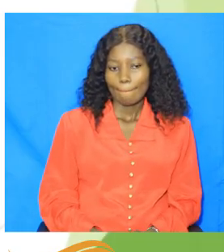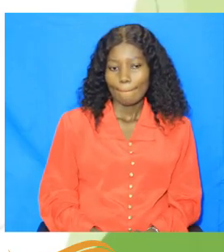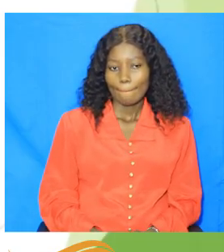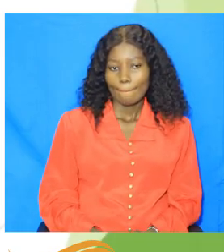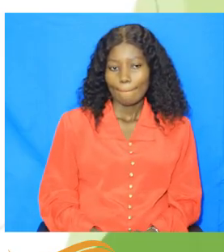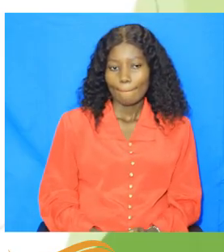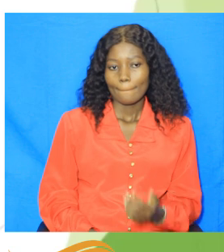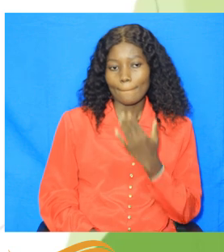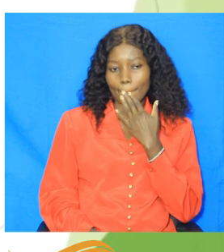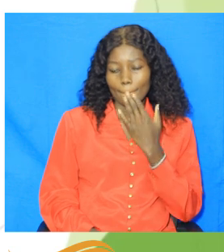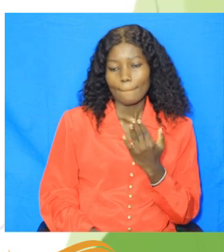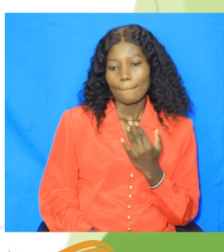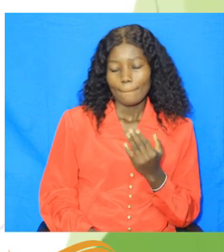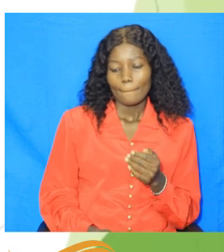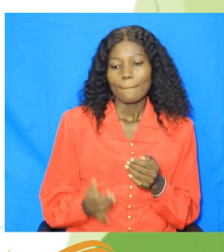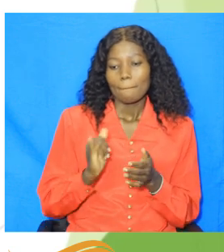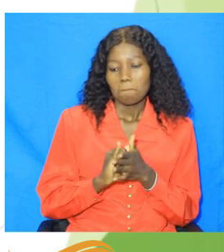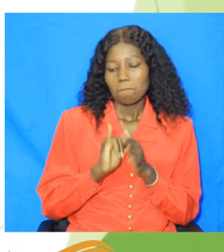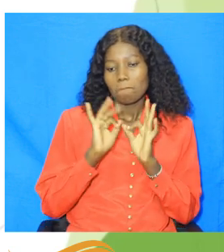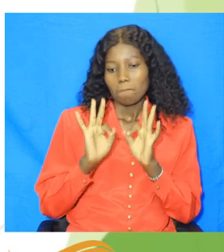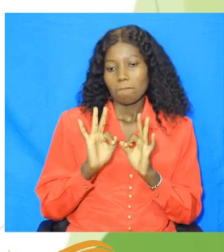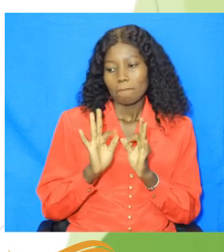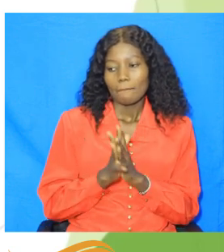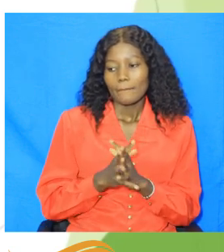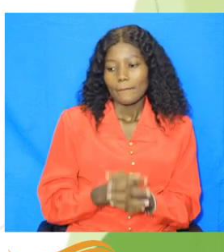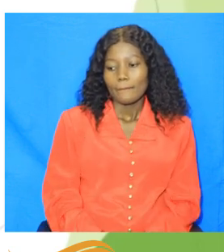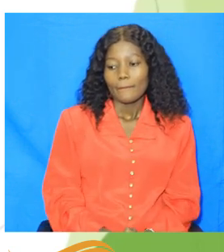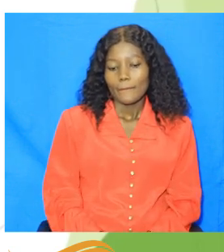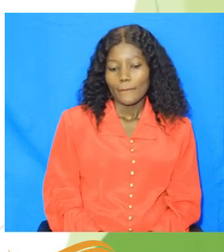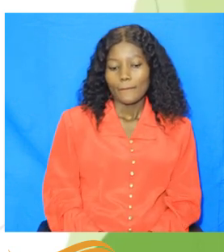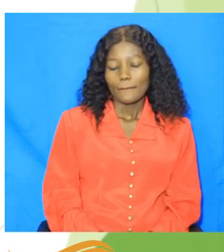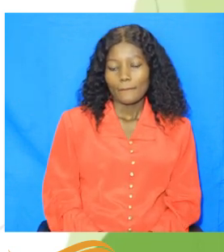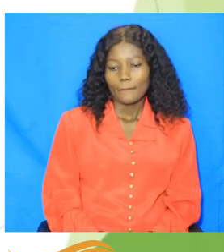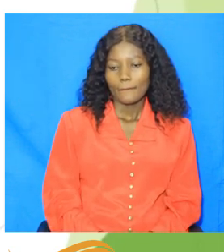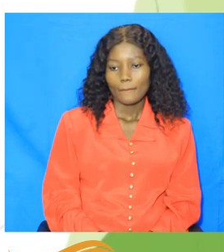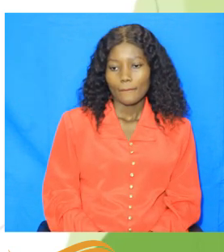Well, thank you. That has taken care of that question. Thank you.